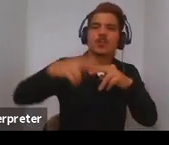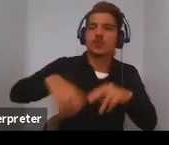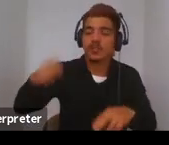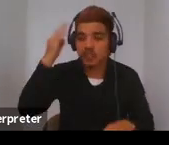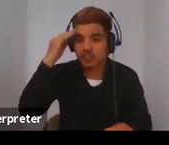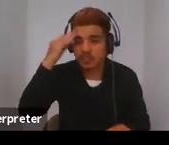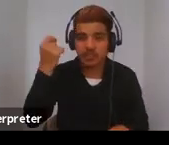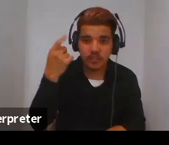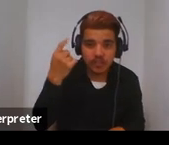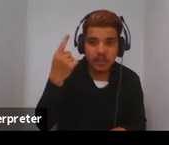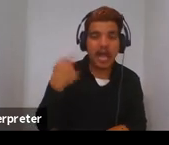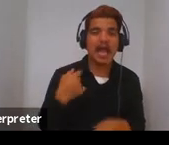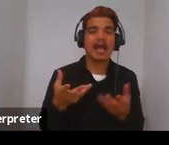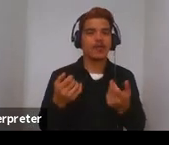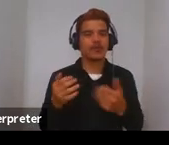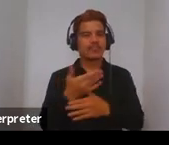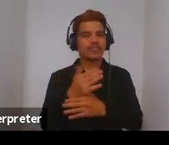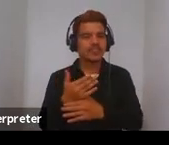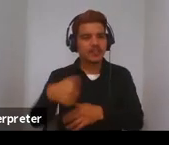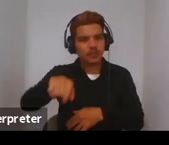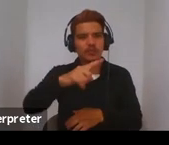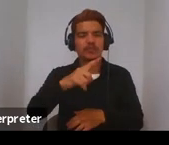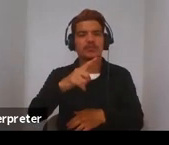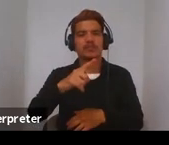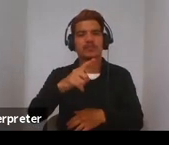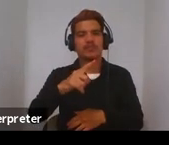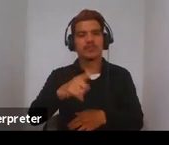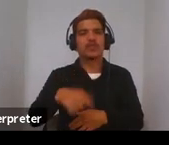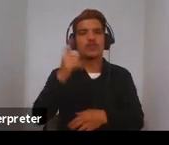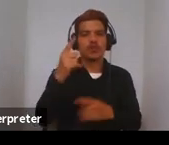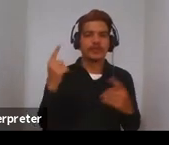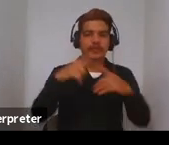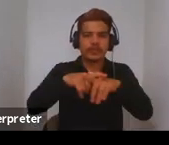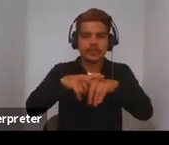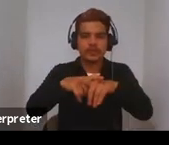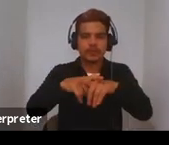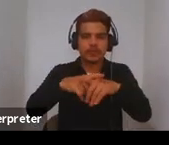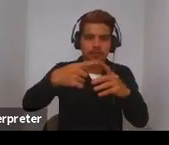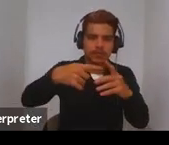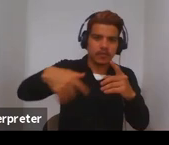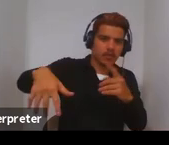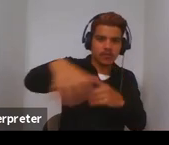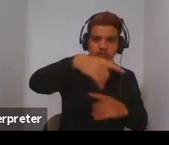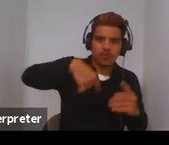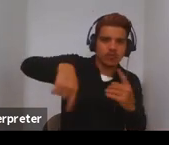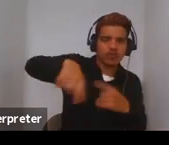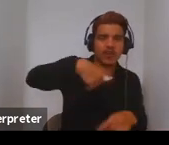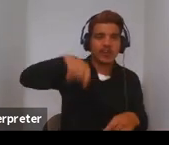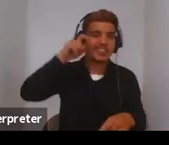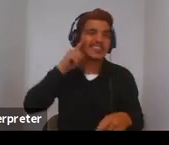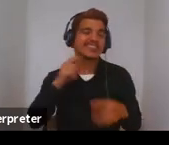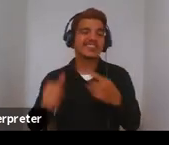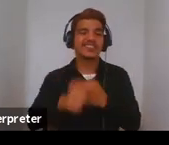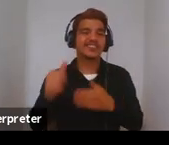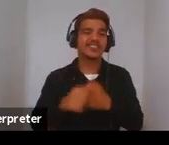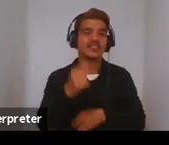I wanted to share with you kind of one intersection around sexual violence. And one of these things